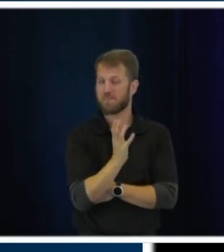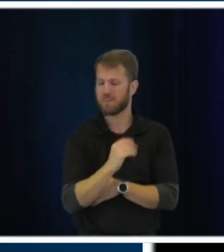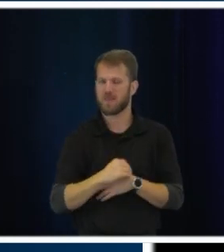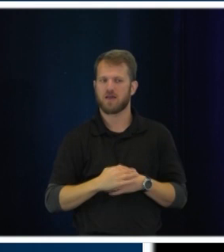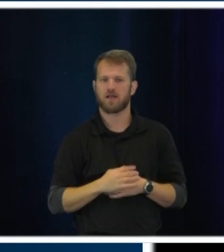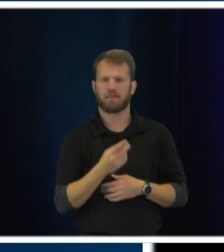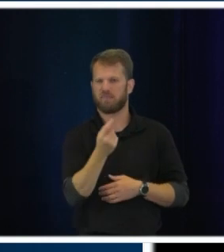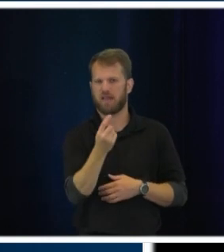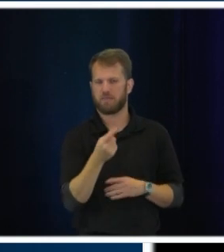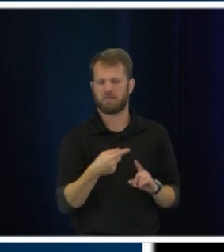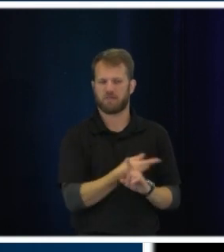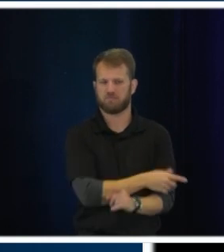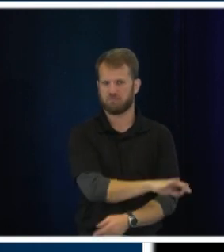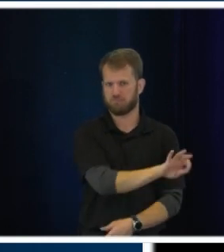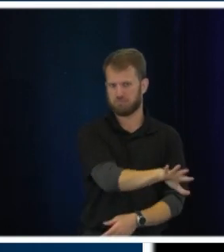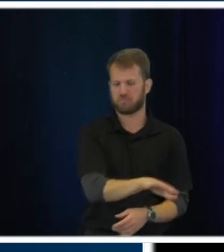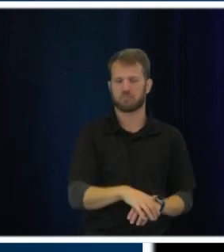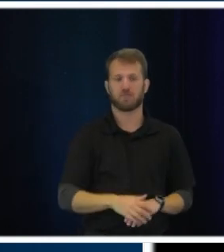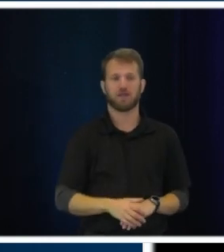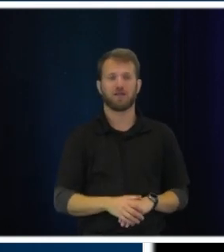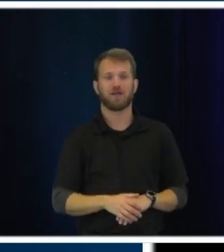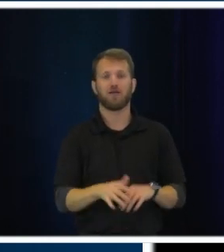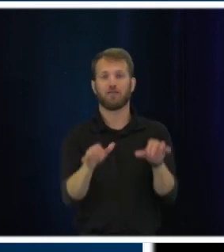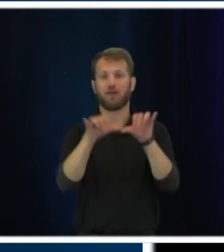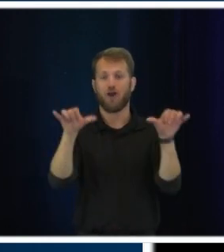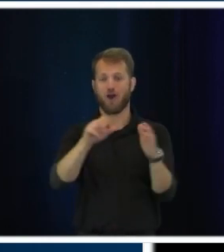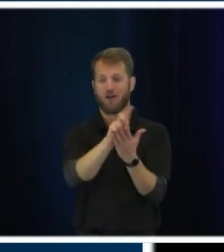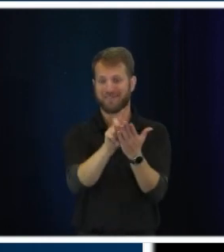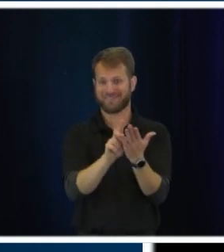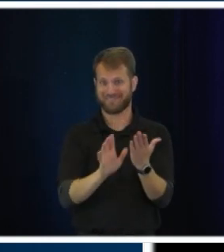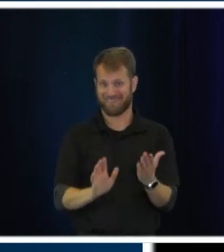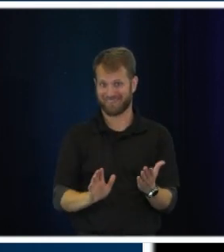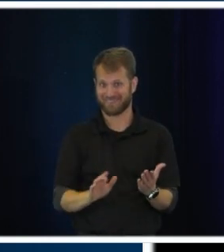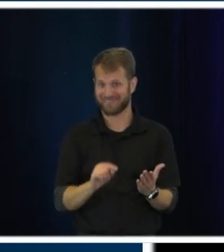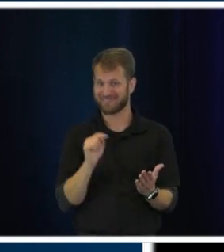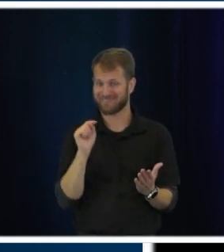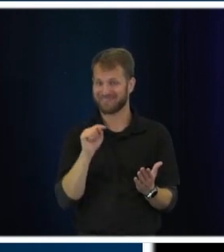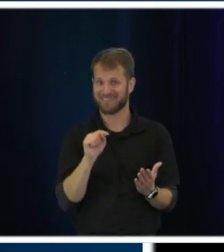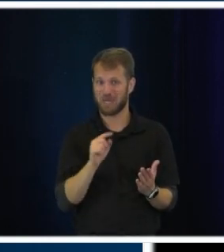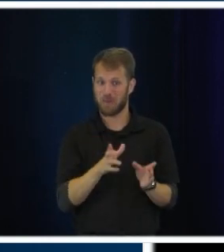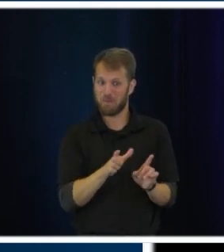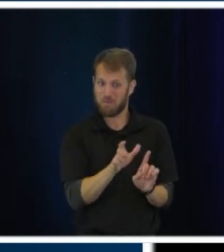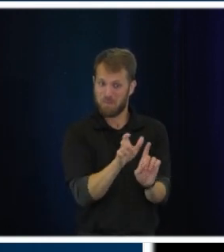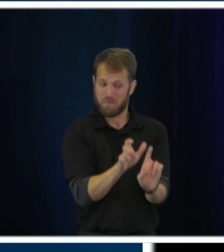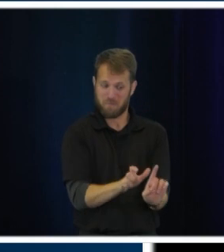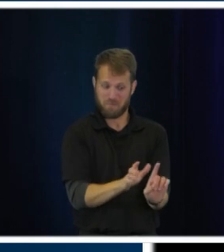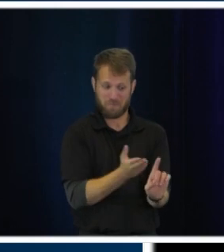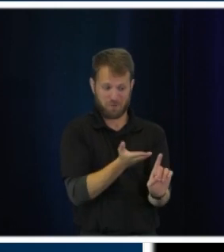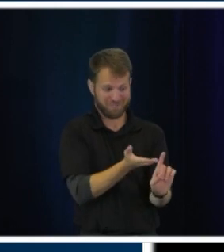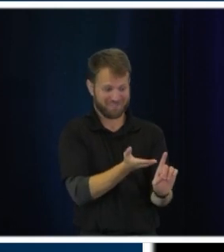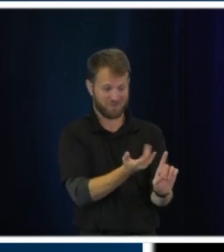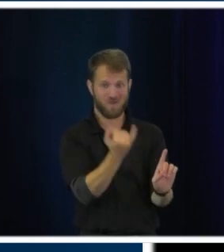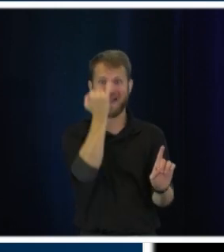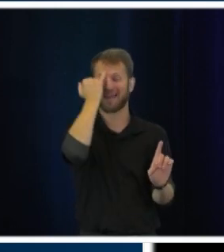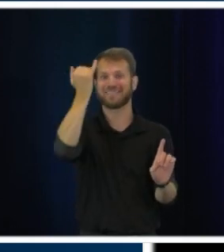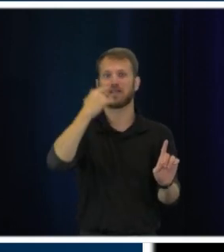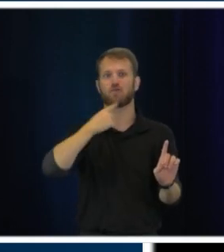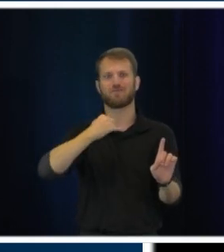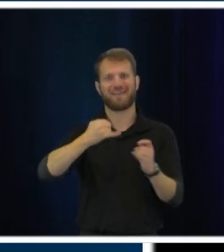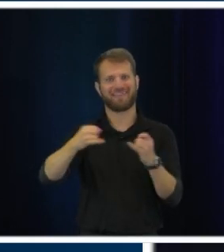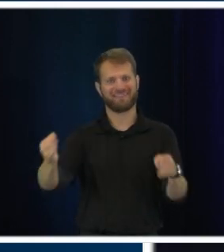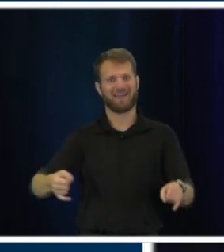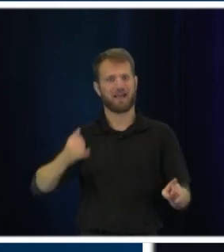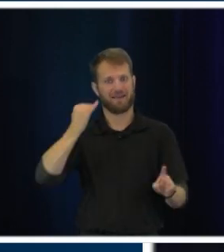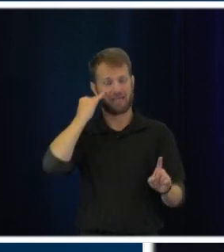of a side note, the architect, the individual who came up with the idea of redlining, so there